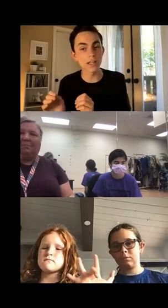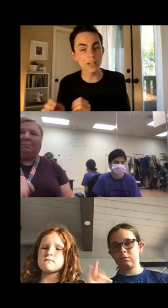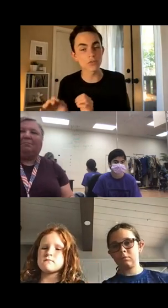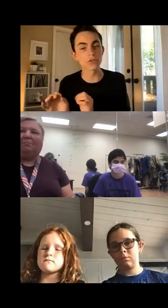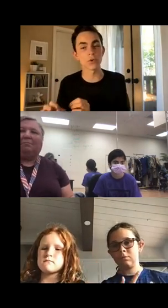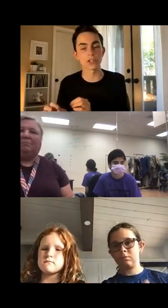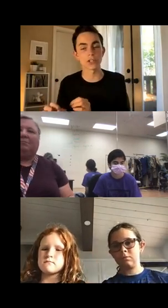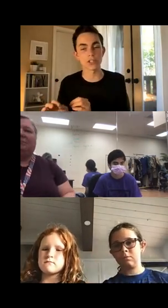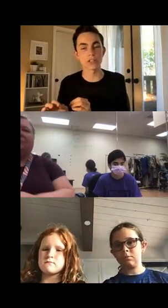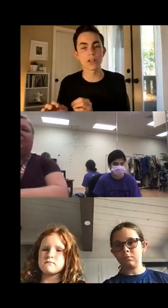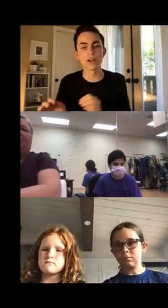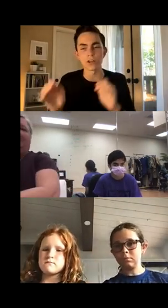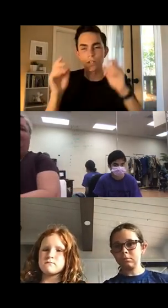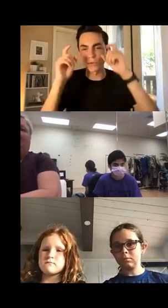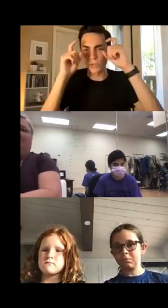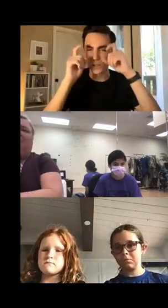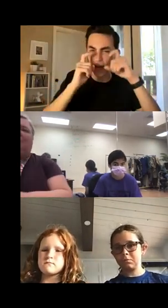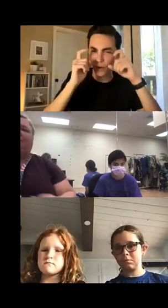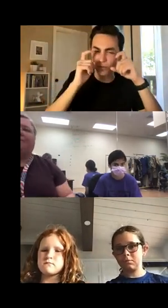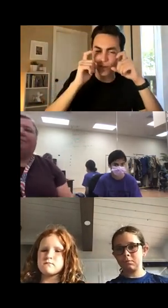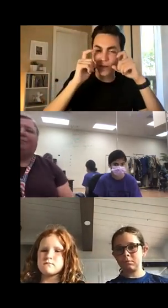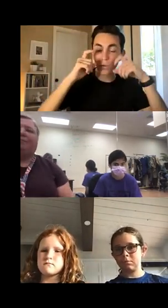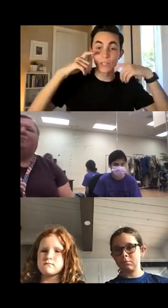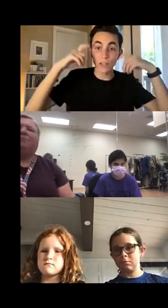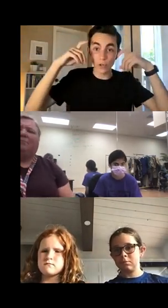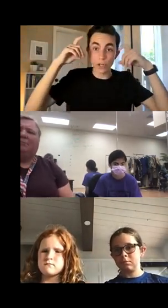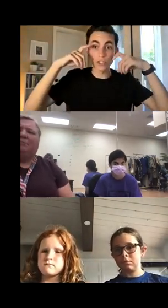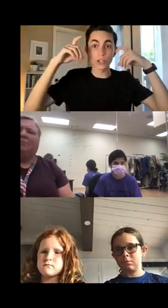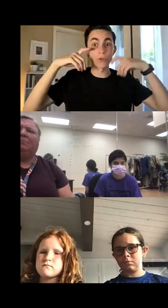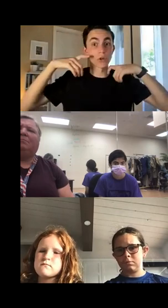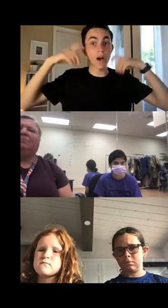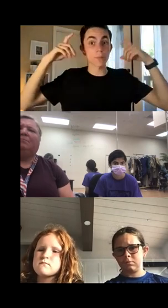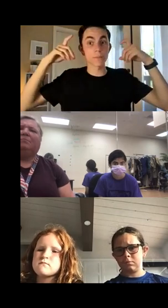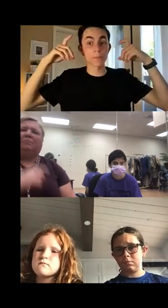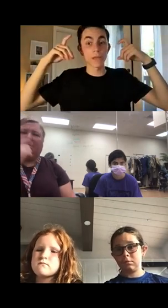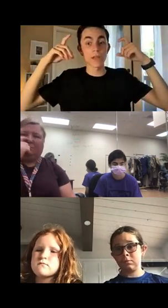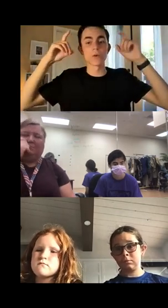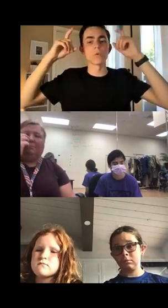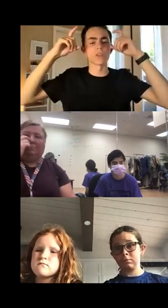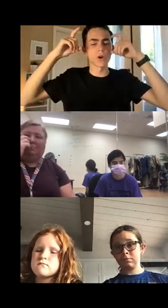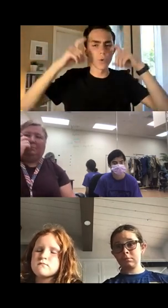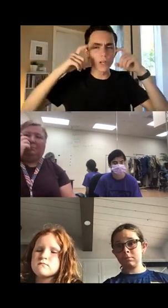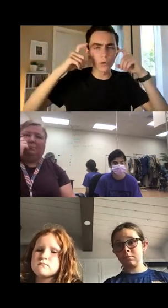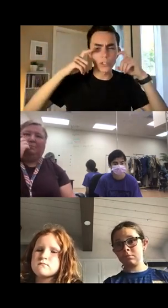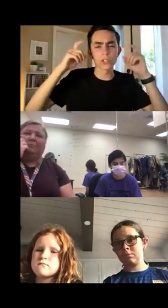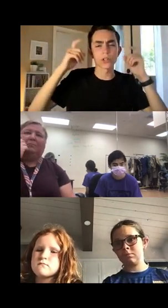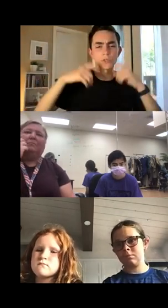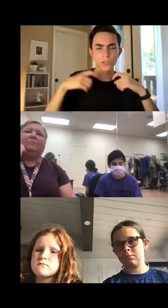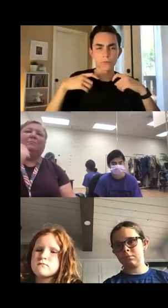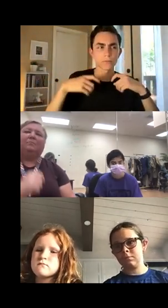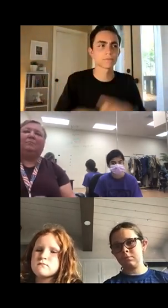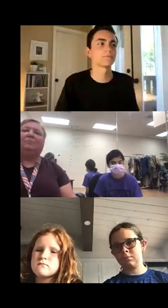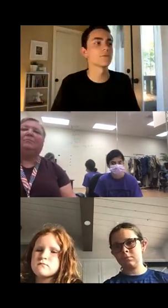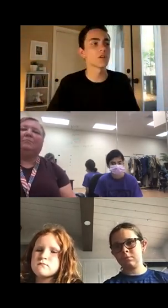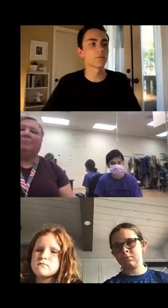not a yes or no question, our eyebrows go down. With yes or no questions, our eyebrows go up. With open-ended questions, our eyebrows